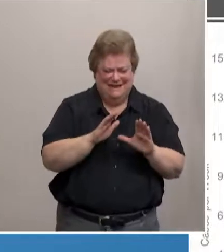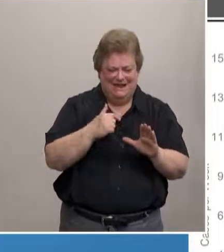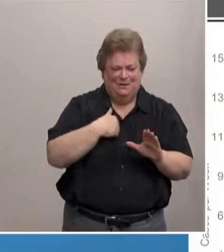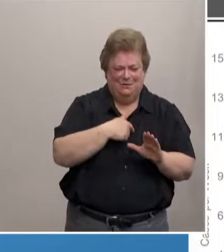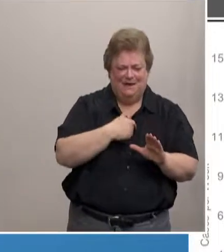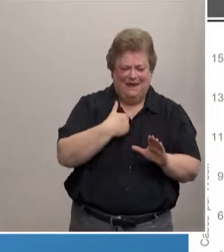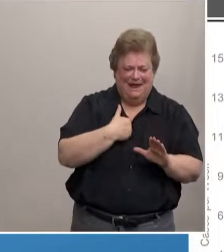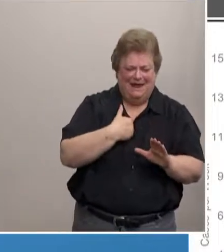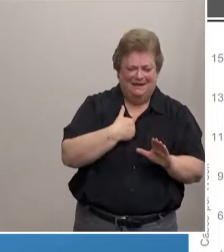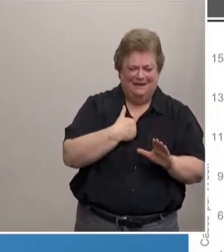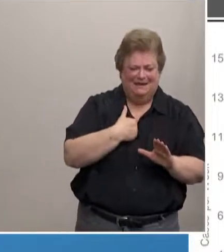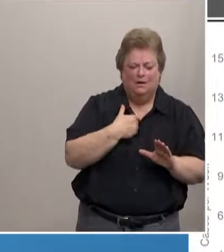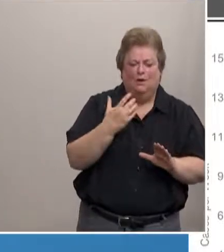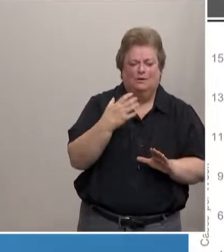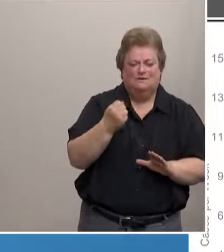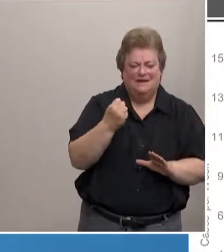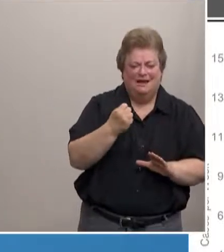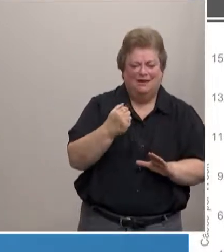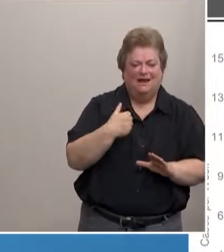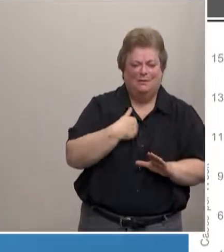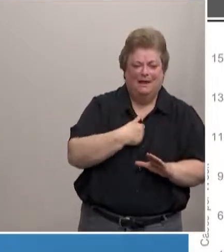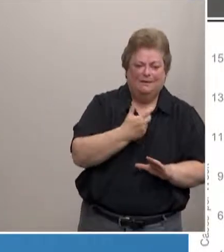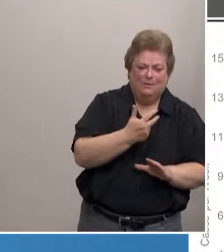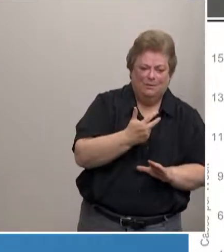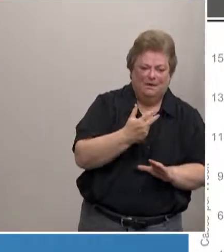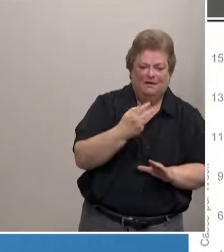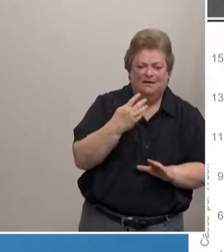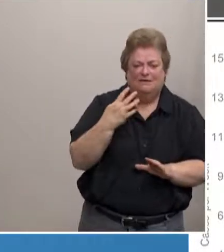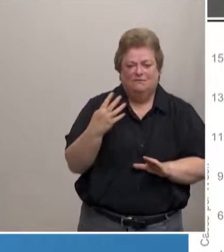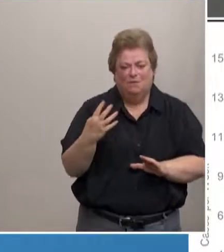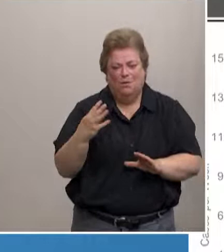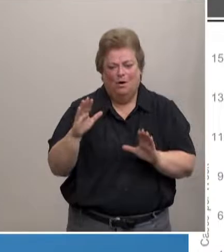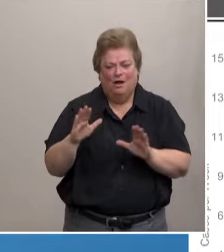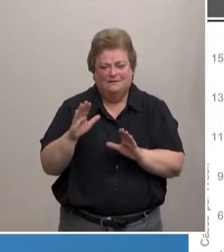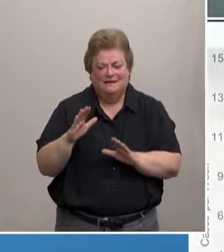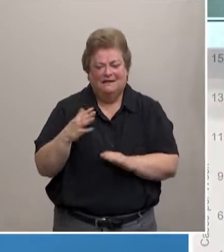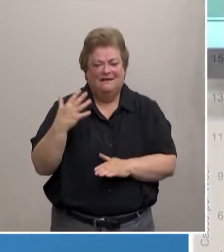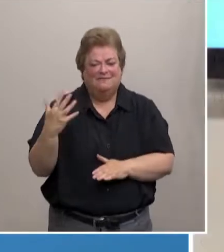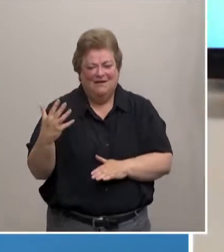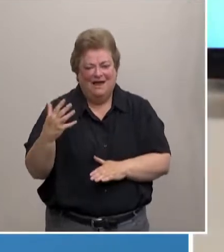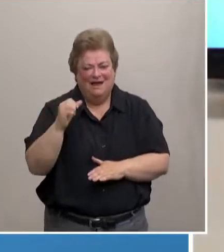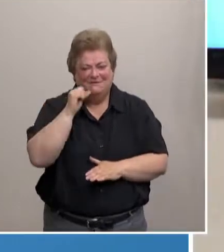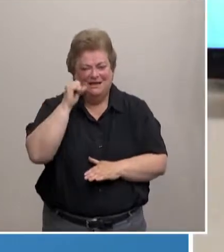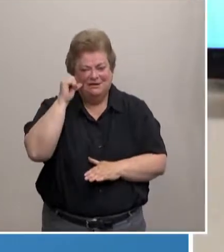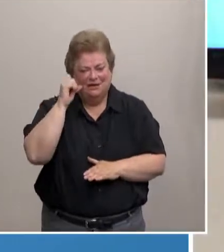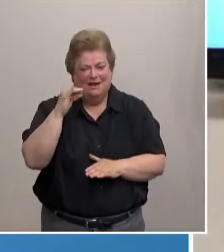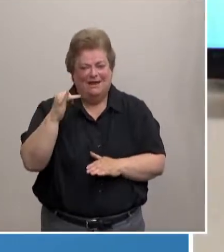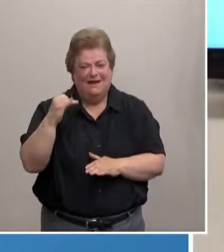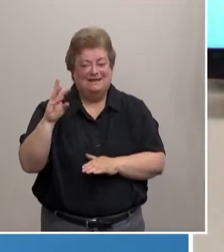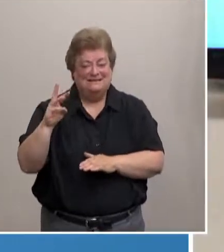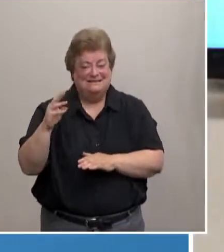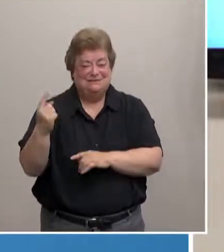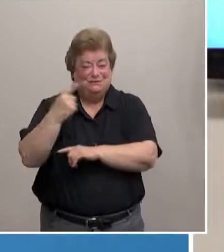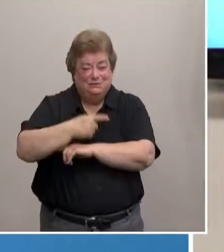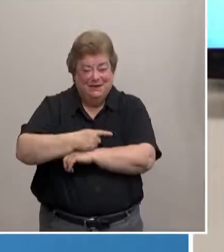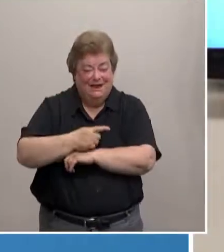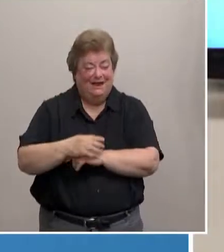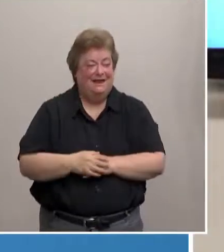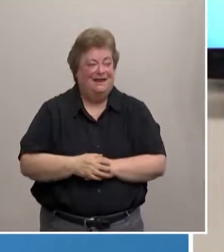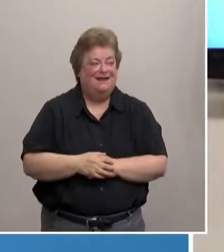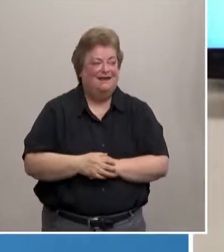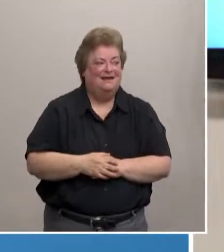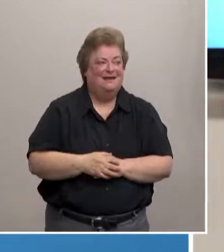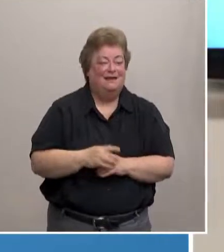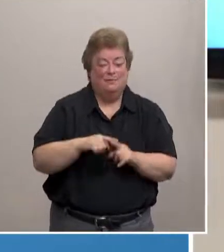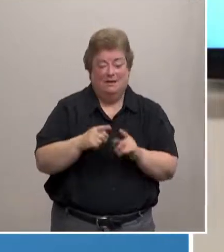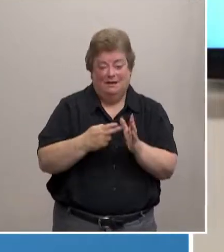cases, or Saturday, then we had 4 Sunday, and then we had 5 yesterday and 6 today. And,